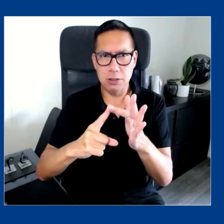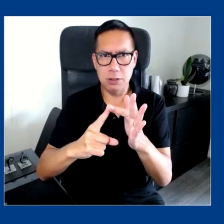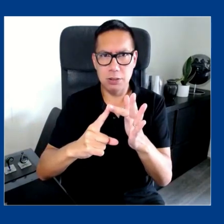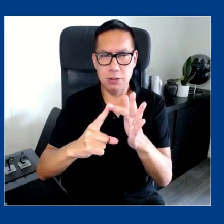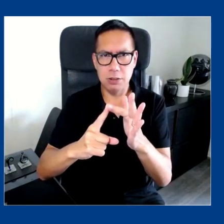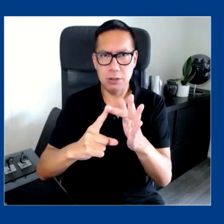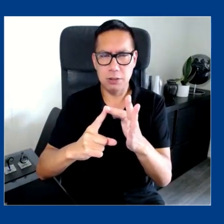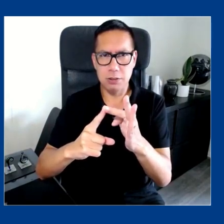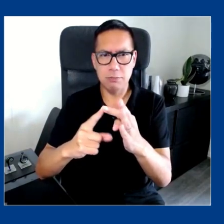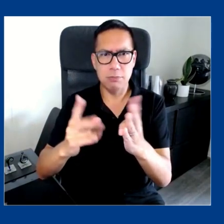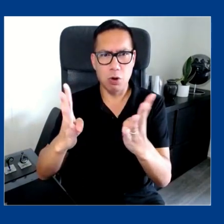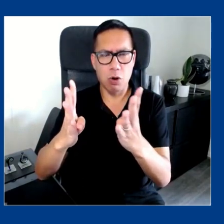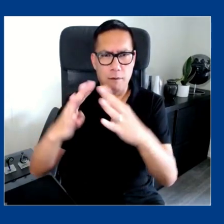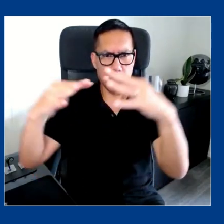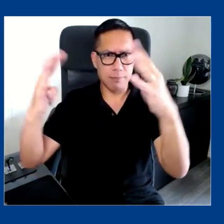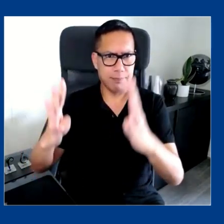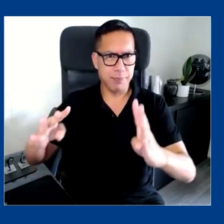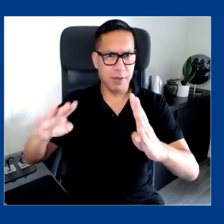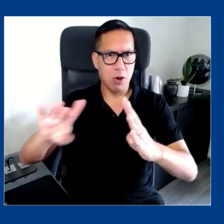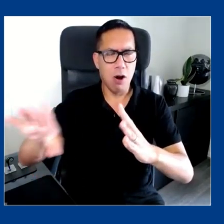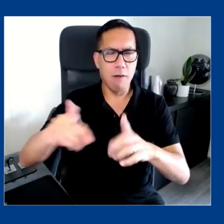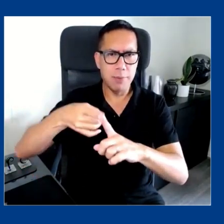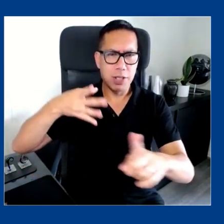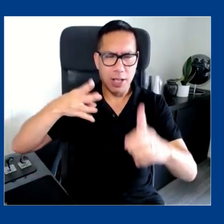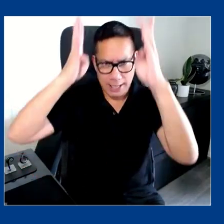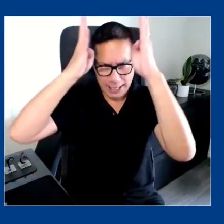kingdom. Yes. Yes. Yes.